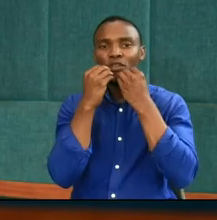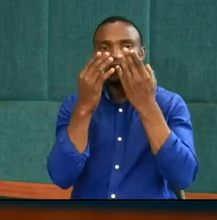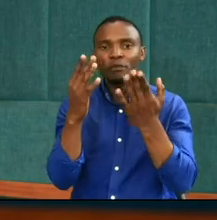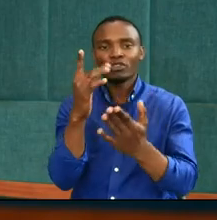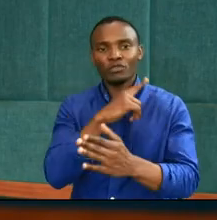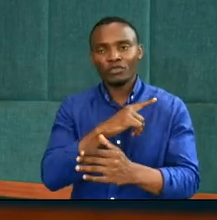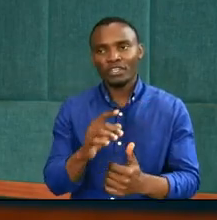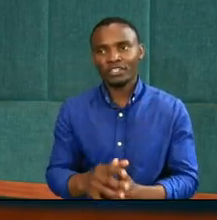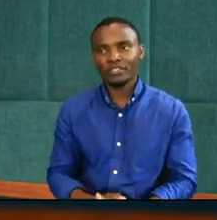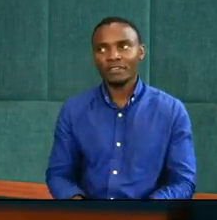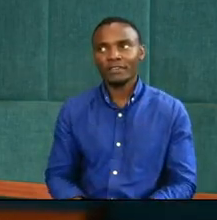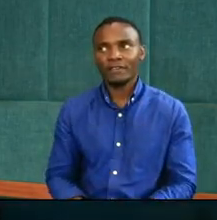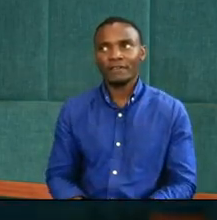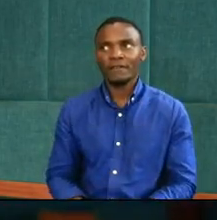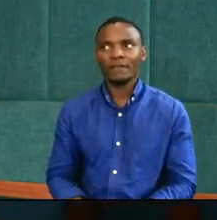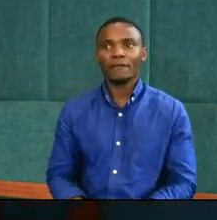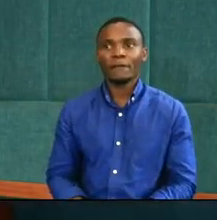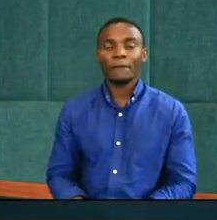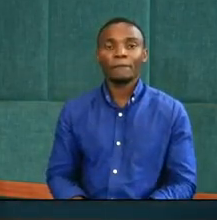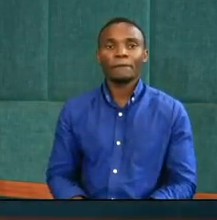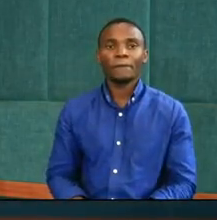I'm going on.